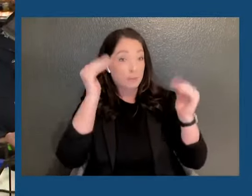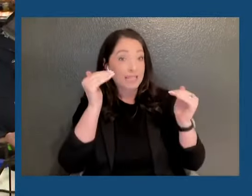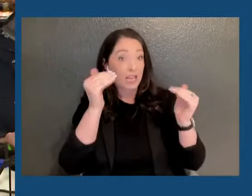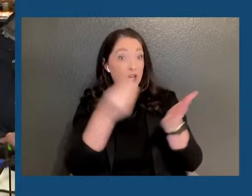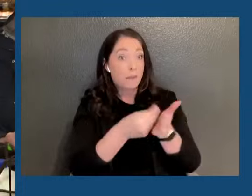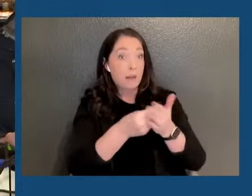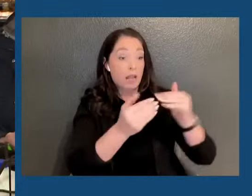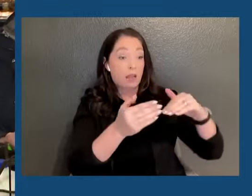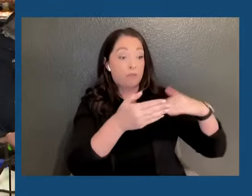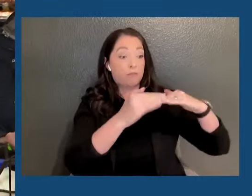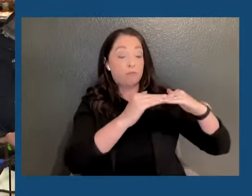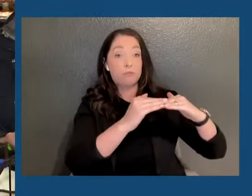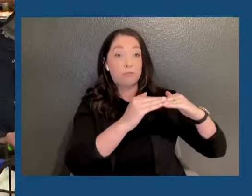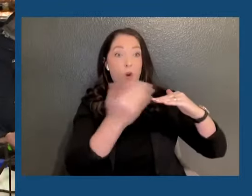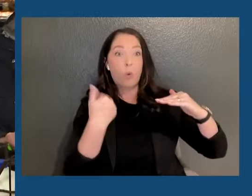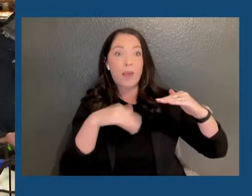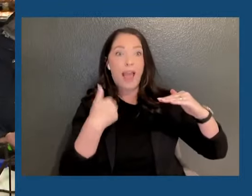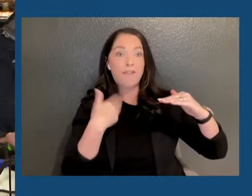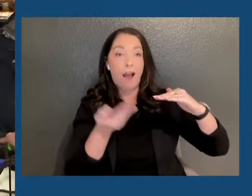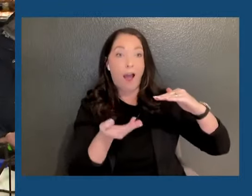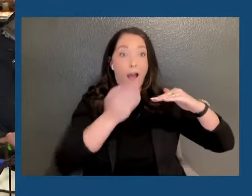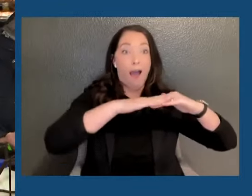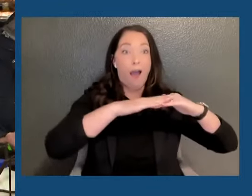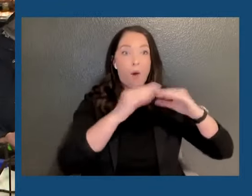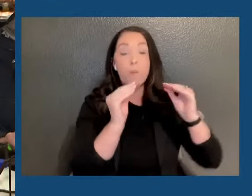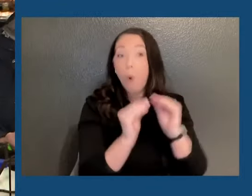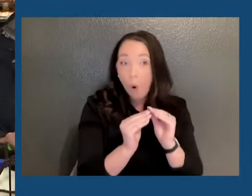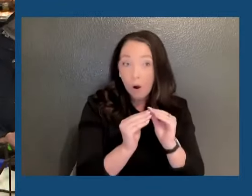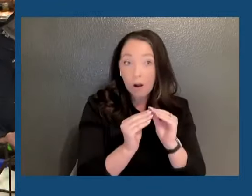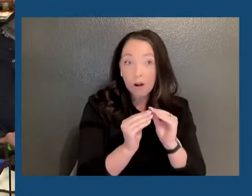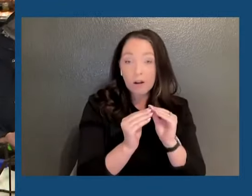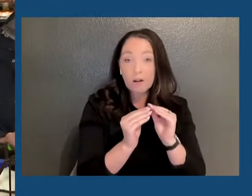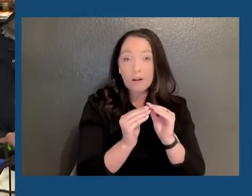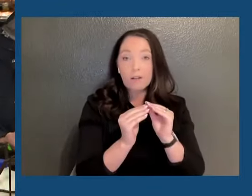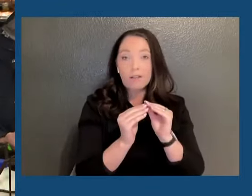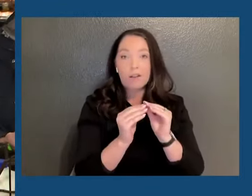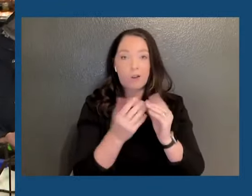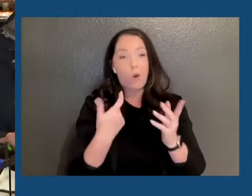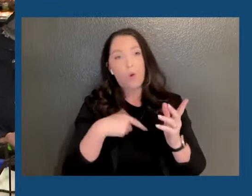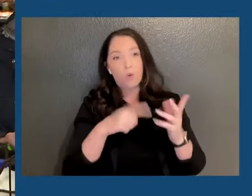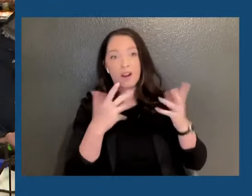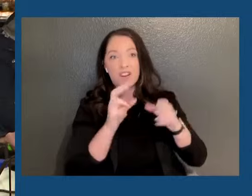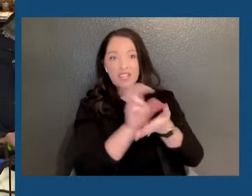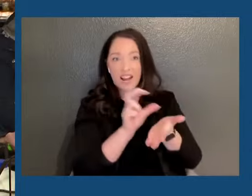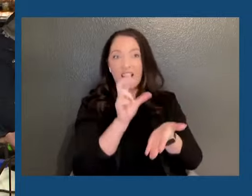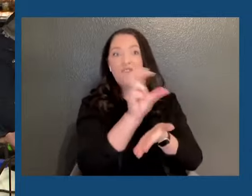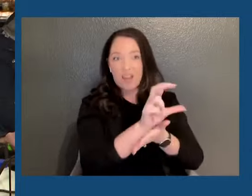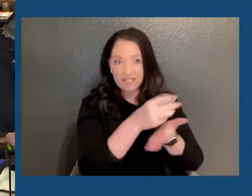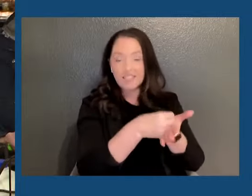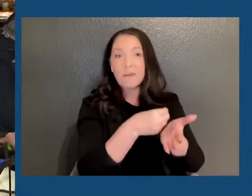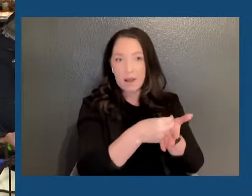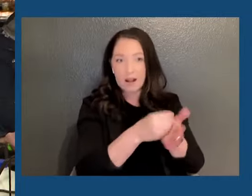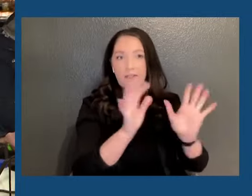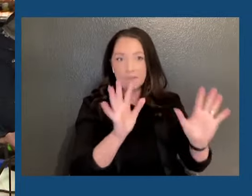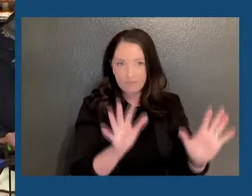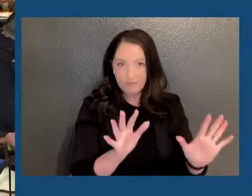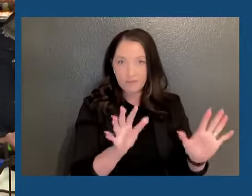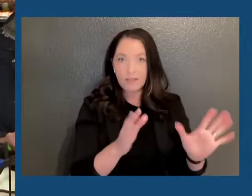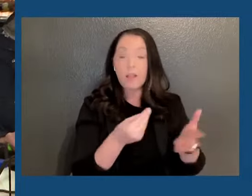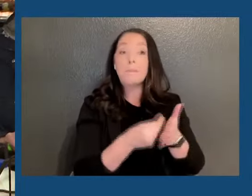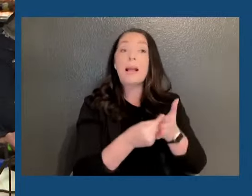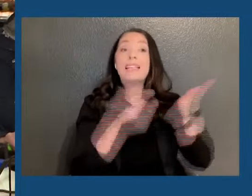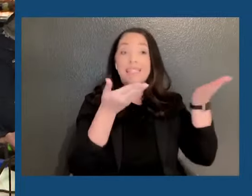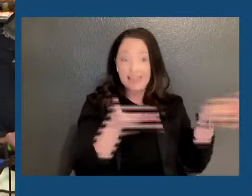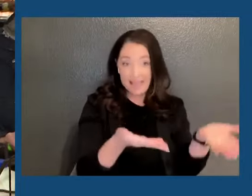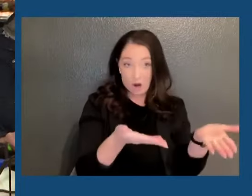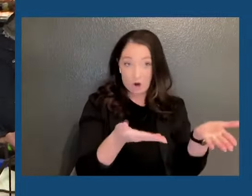expectations. It is sitting in our accounts, actually invested. We invest our money too to get a return on. The money is there this year, and I